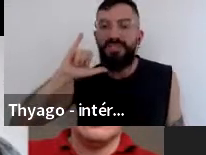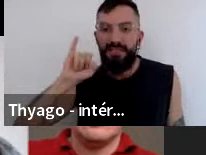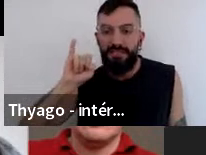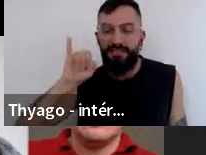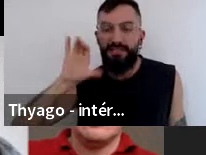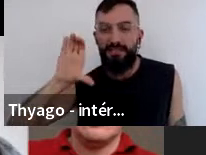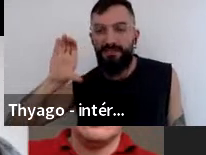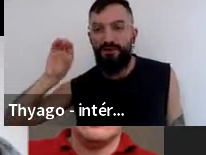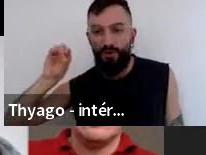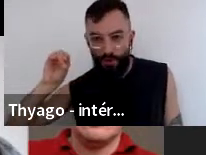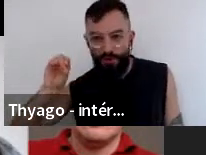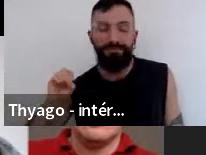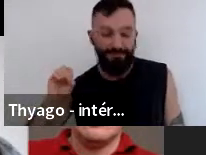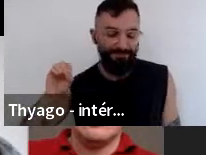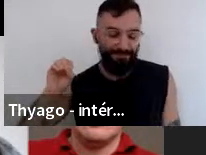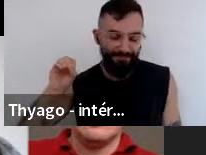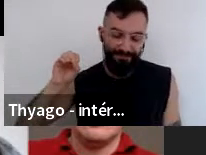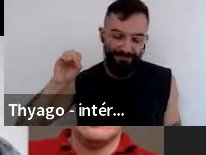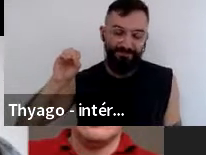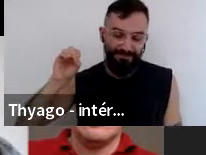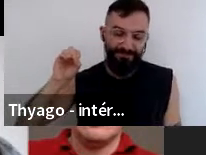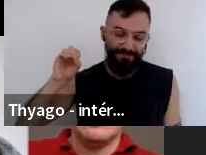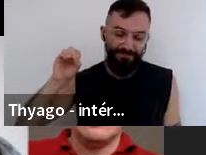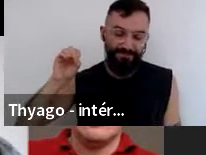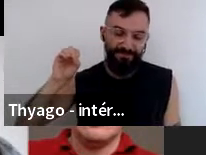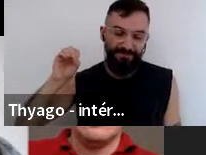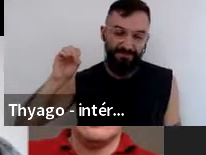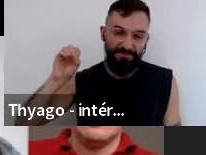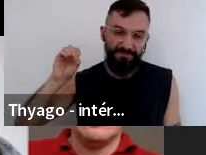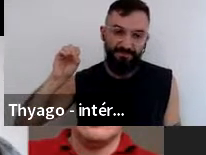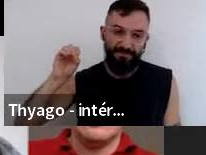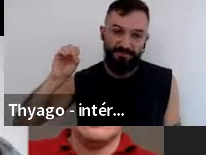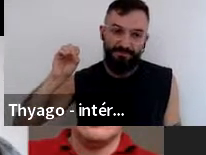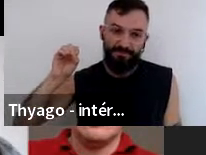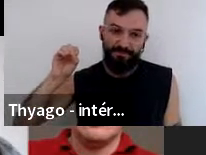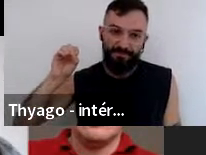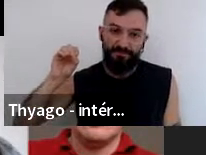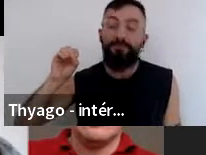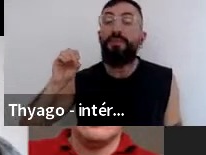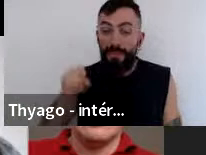Yeah, okay. We